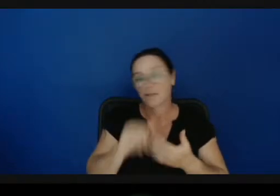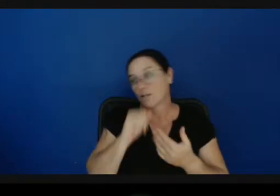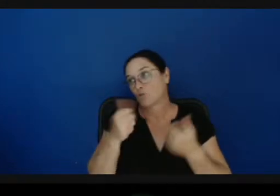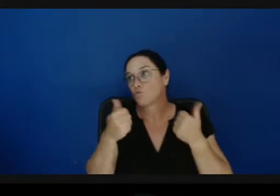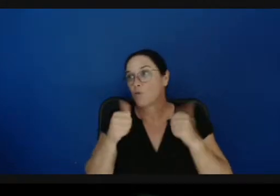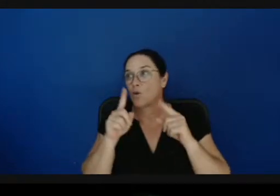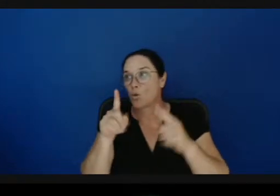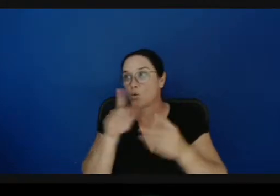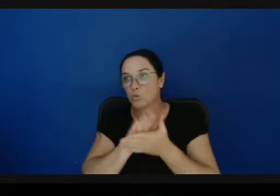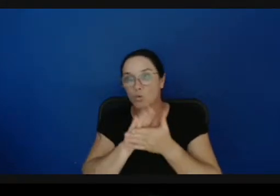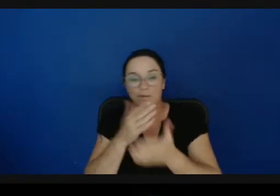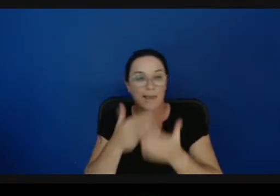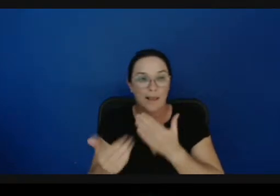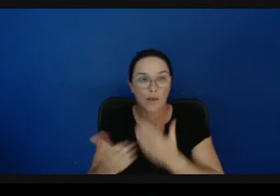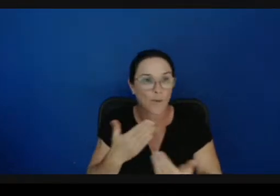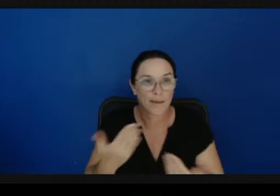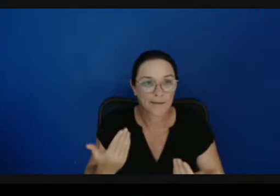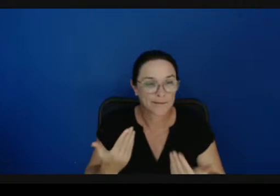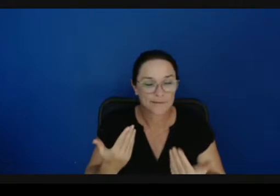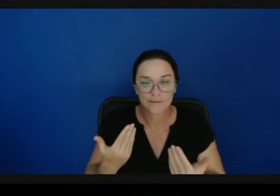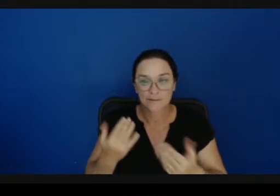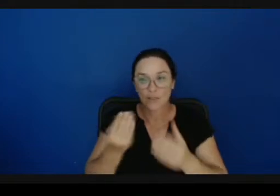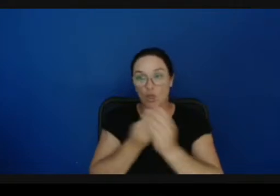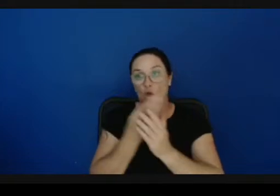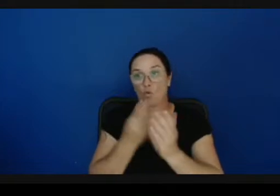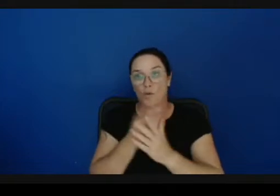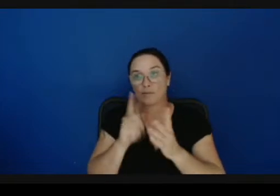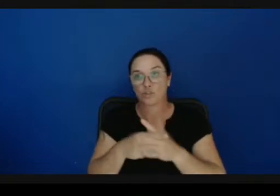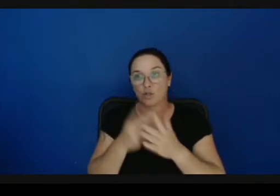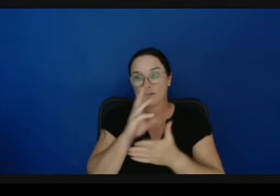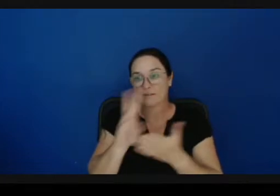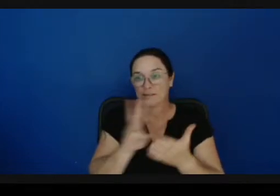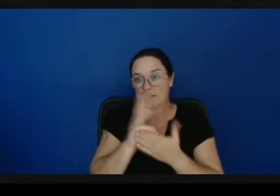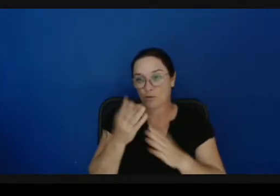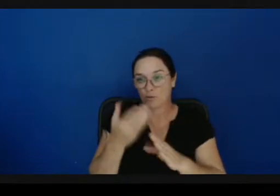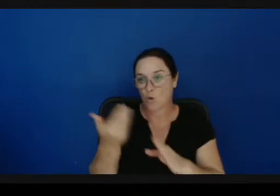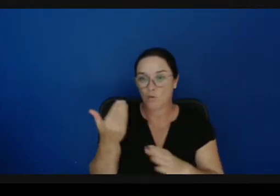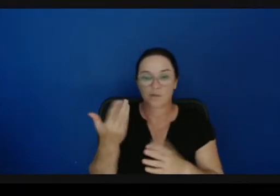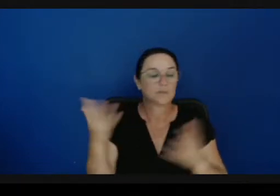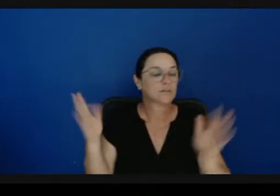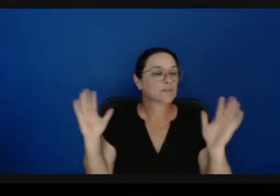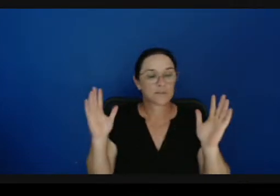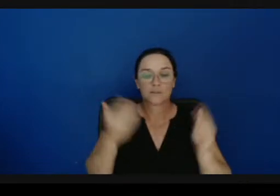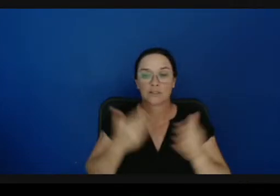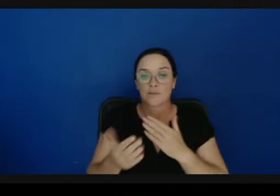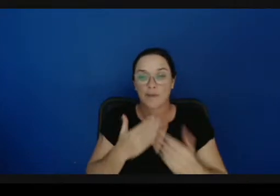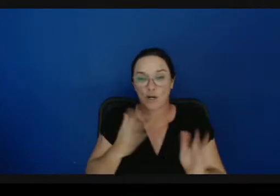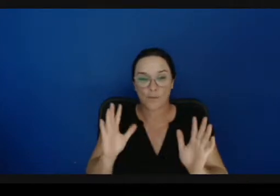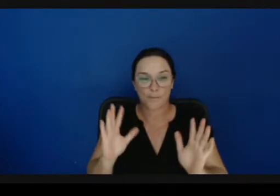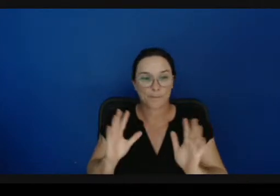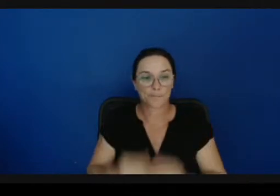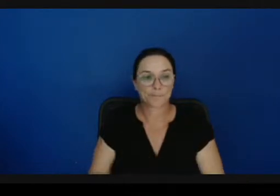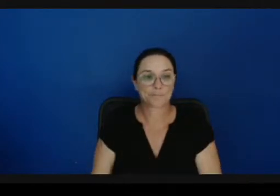anyways. Even though eruption began 6 hours ago, uphill from here. Yeah, none of that.